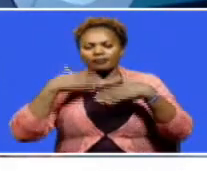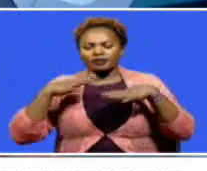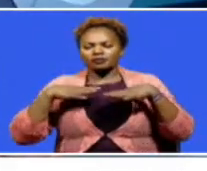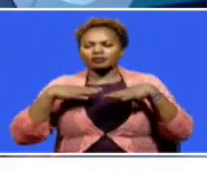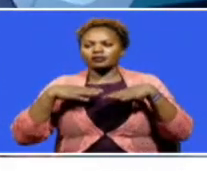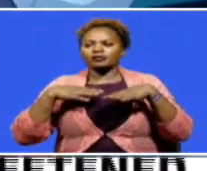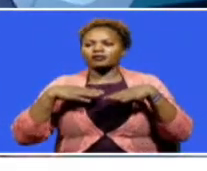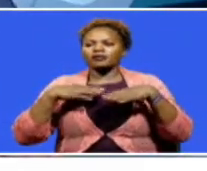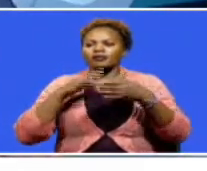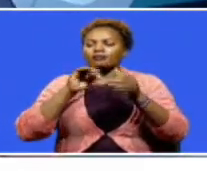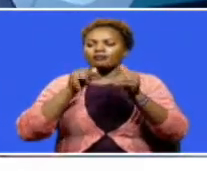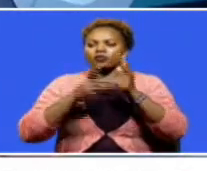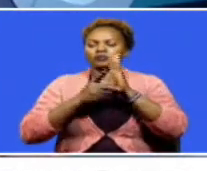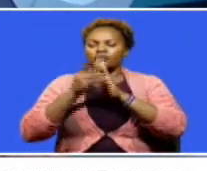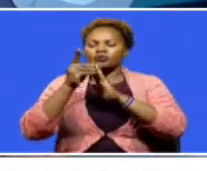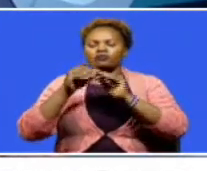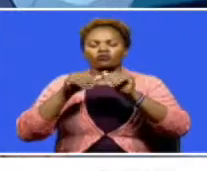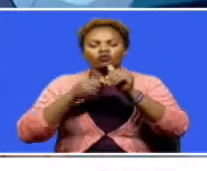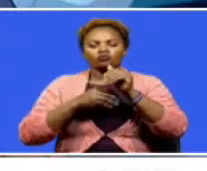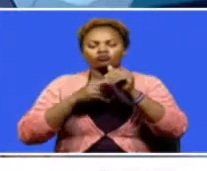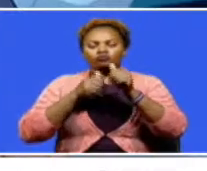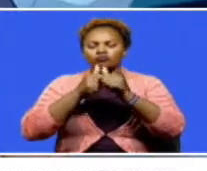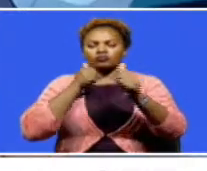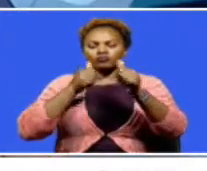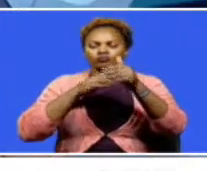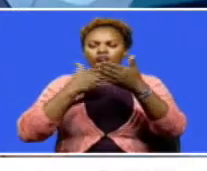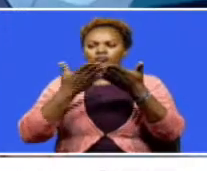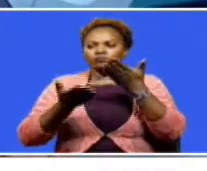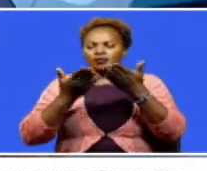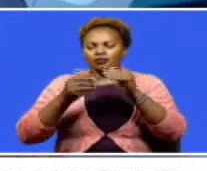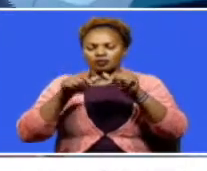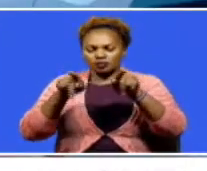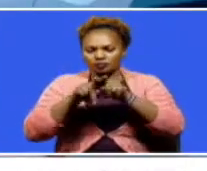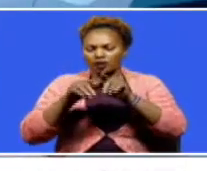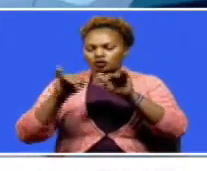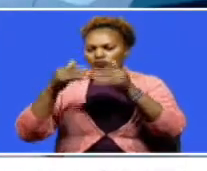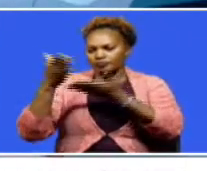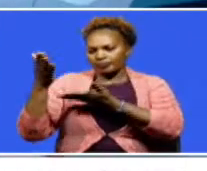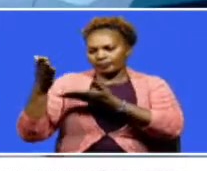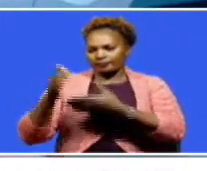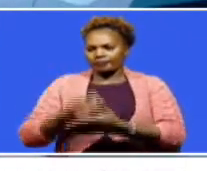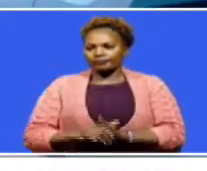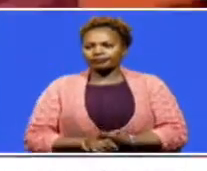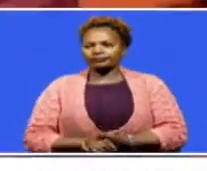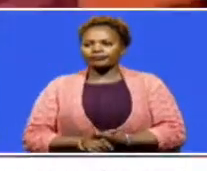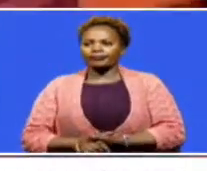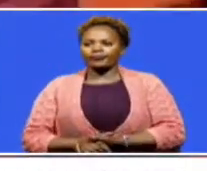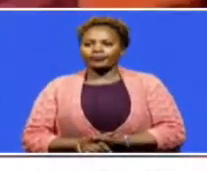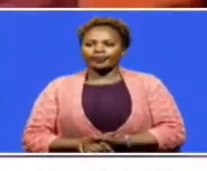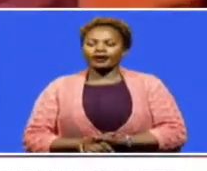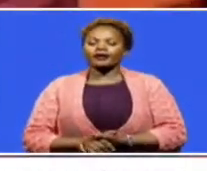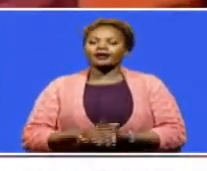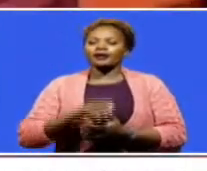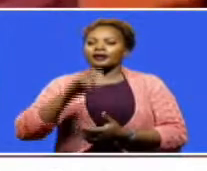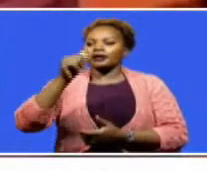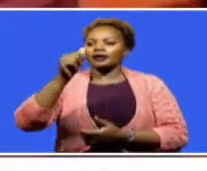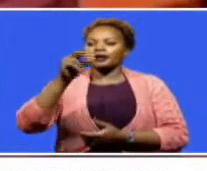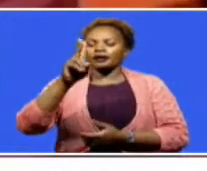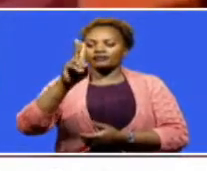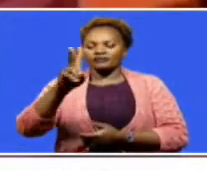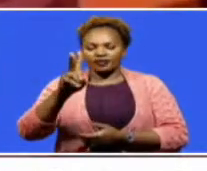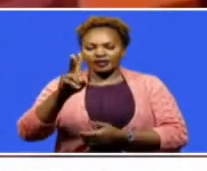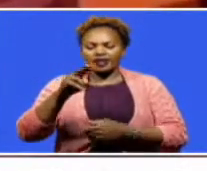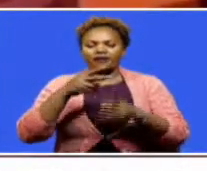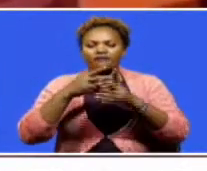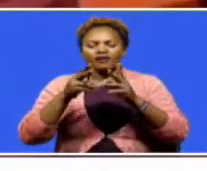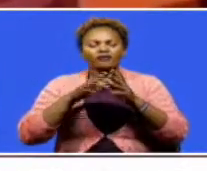less likely to develop resistance to it. Gloria Milimu has the details. Retroviral therapy is one of